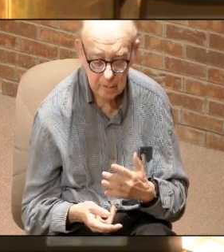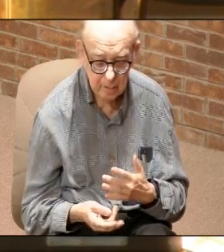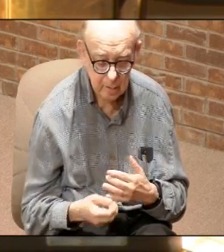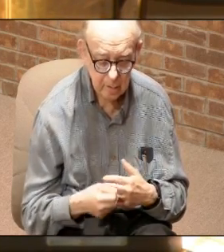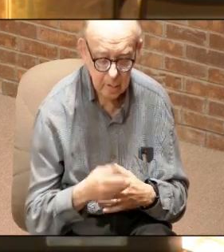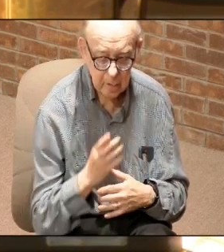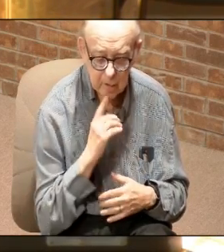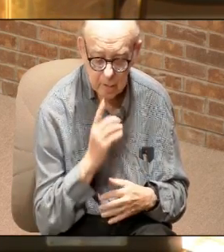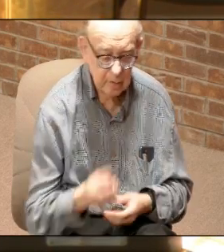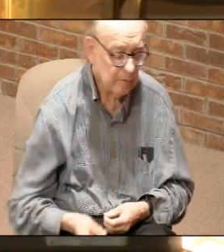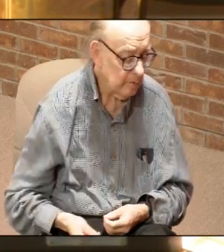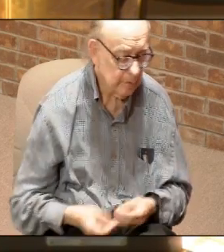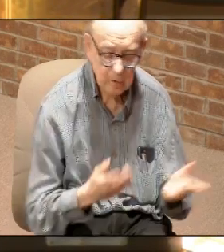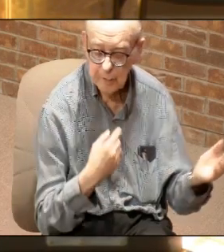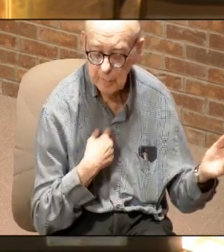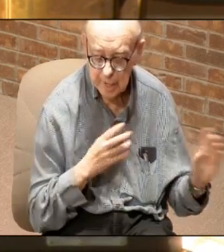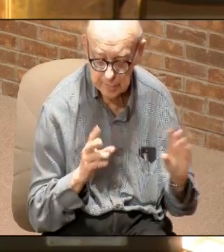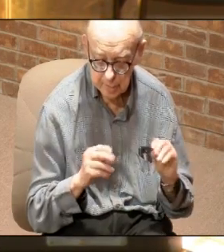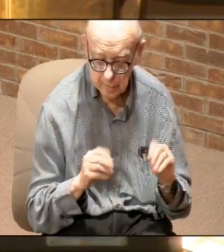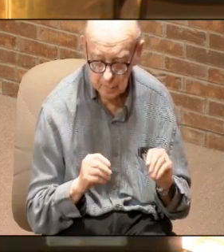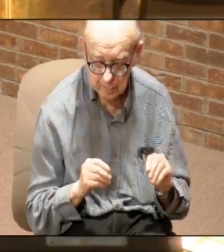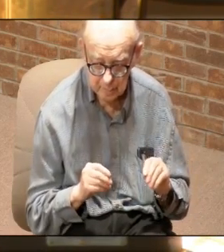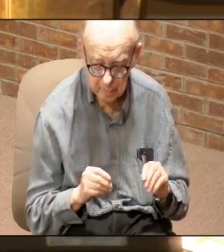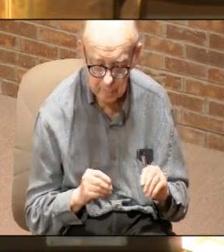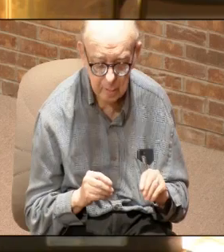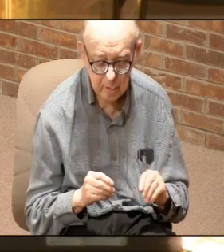he's not going to throw me away